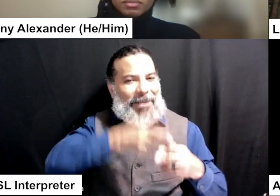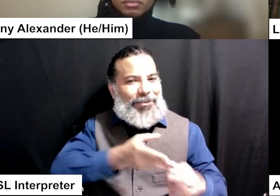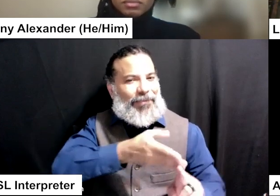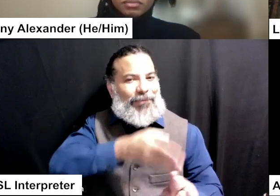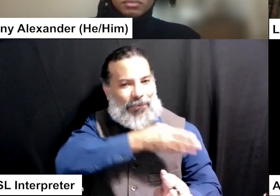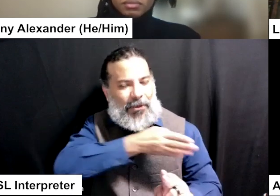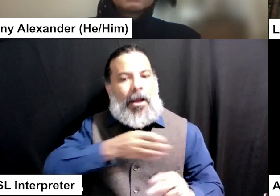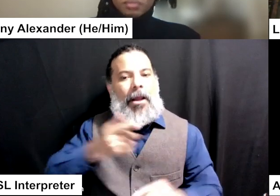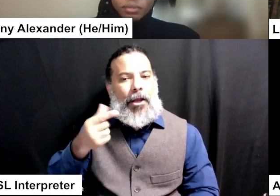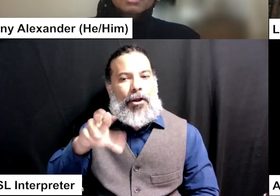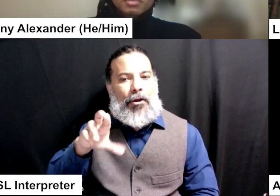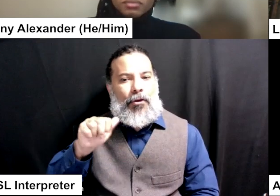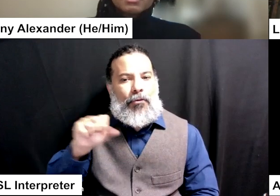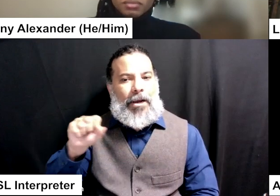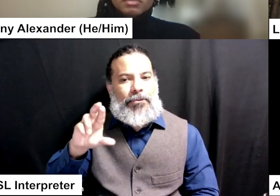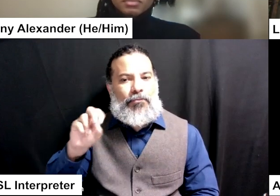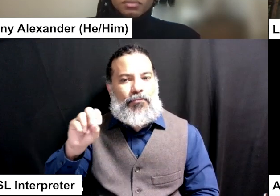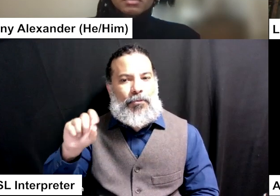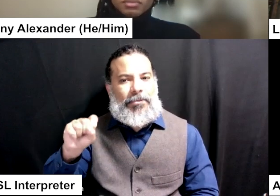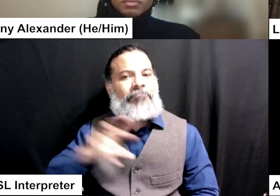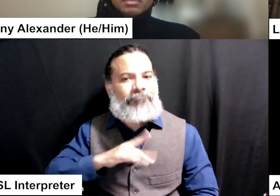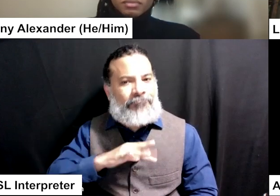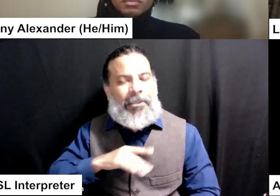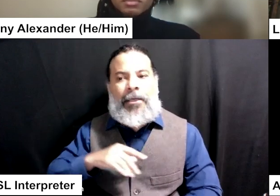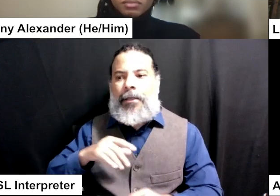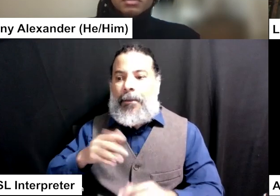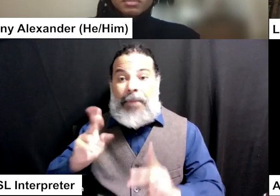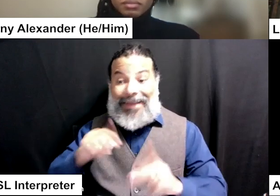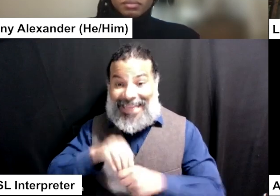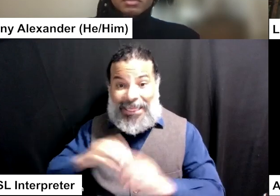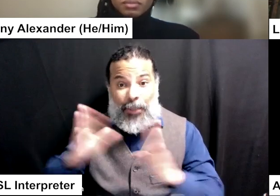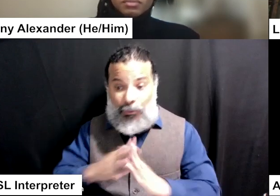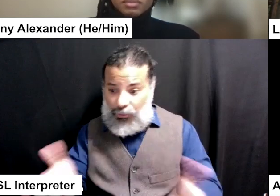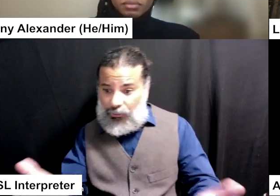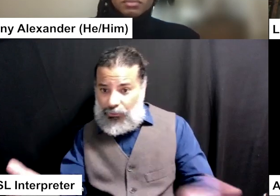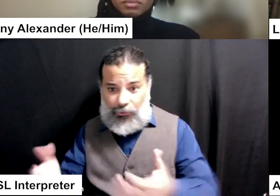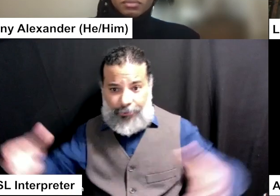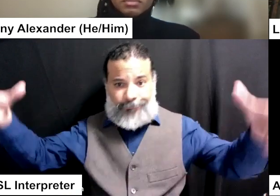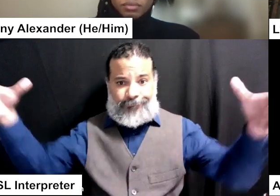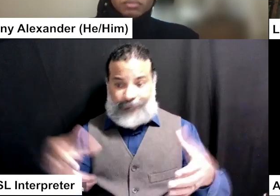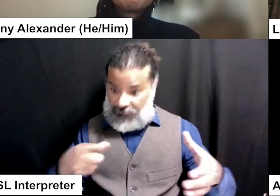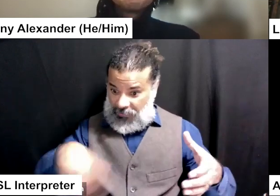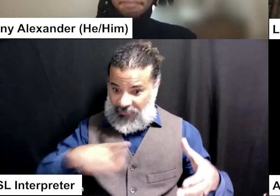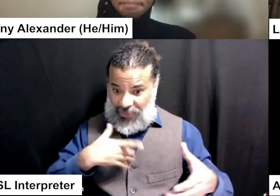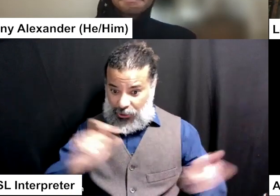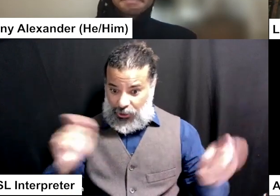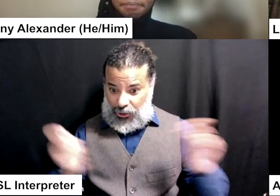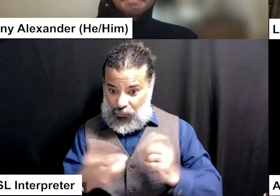a grassroots organizing. It's just folks in the community who get together and say, hey, things got to change, and it's